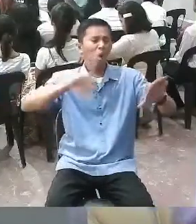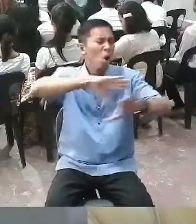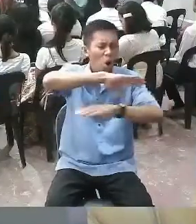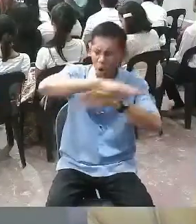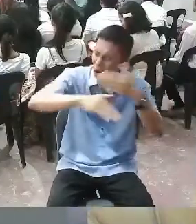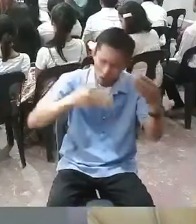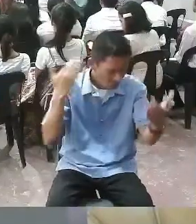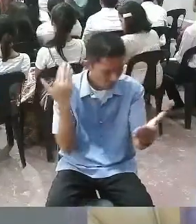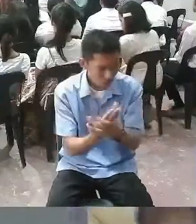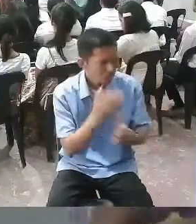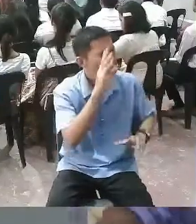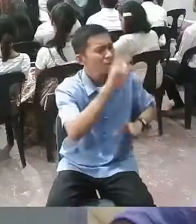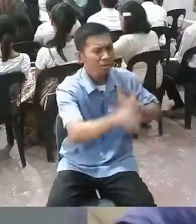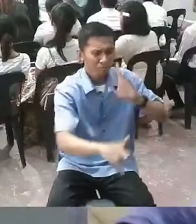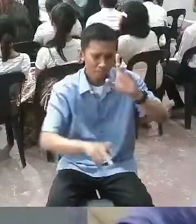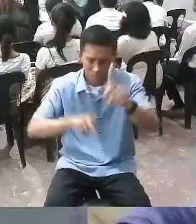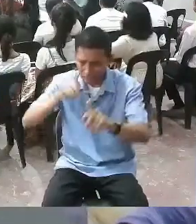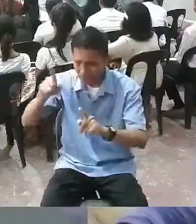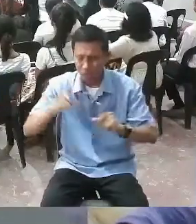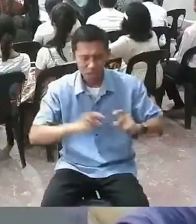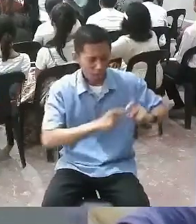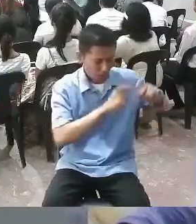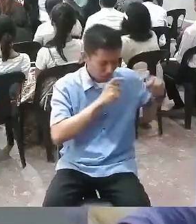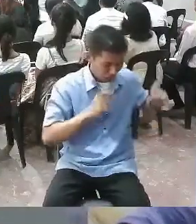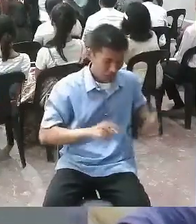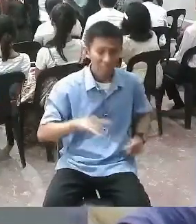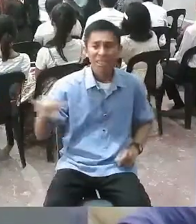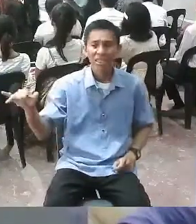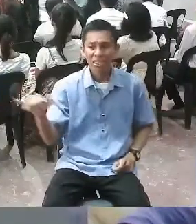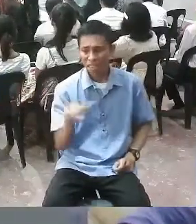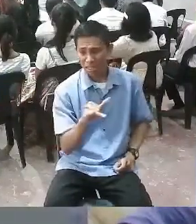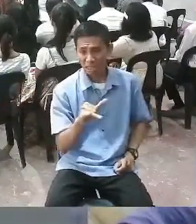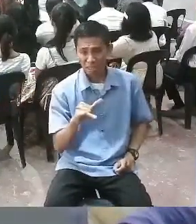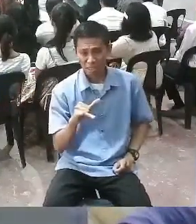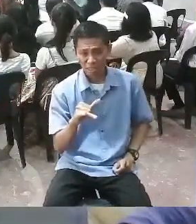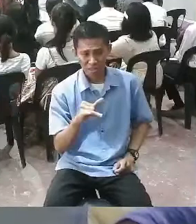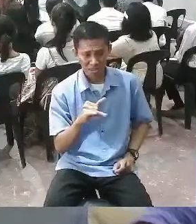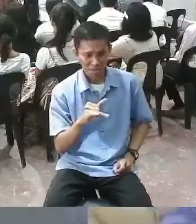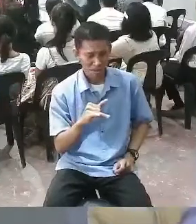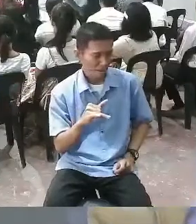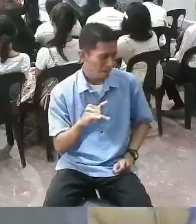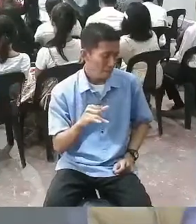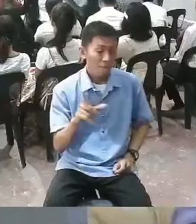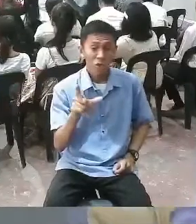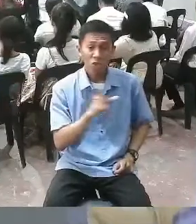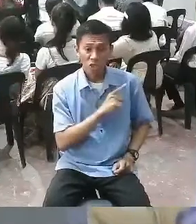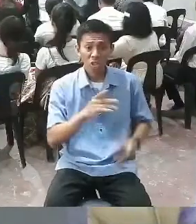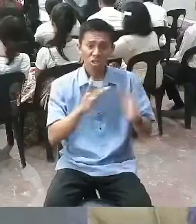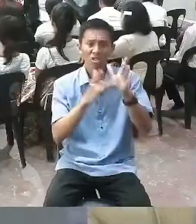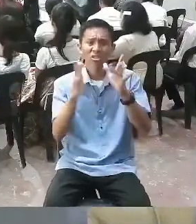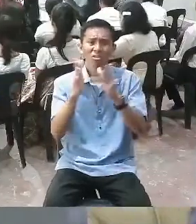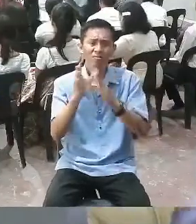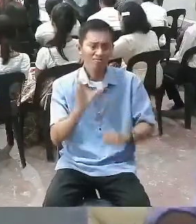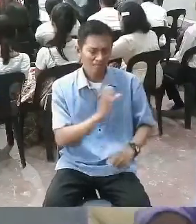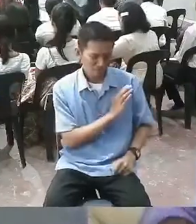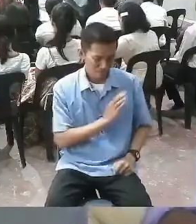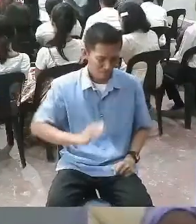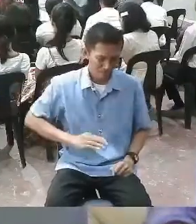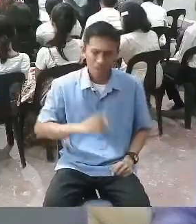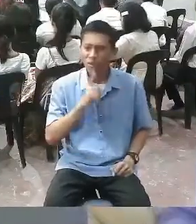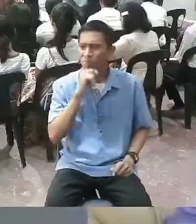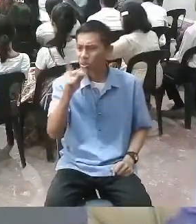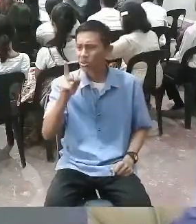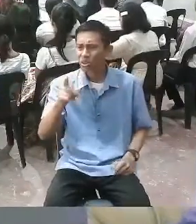the world. Were put on our lovely Lord Jesus Christ. He bore